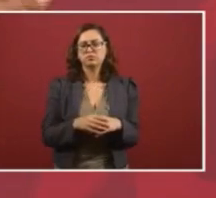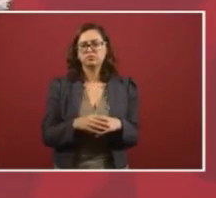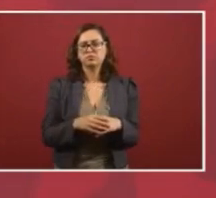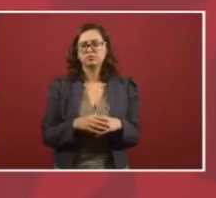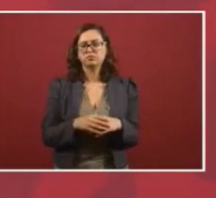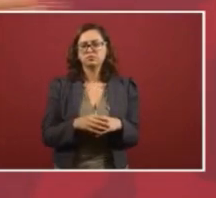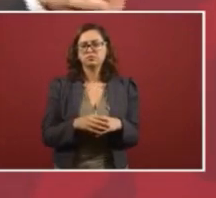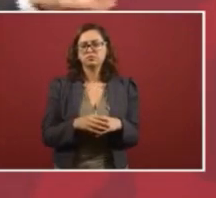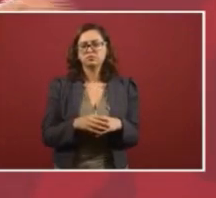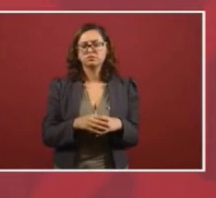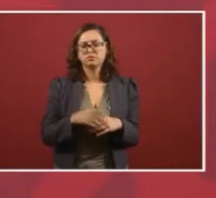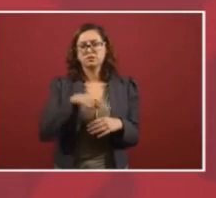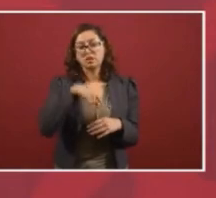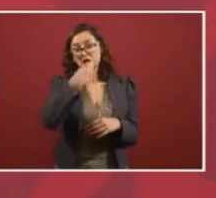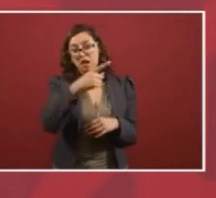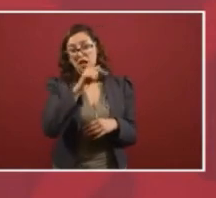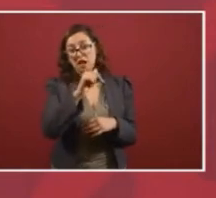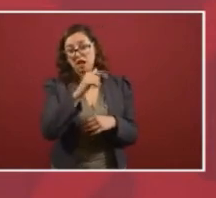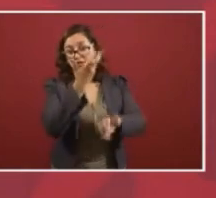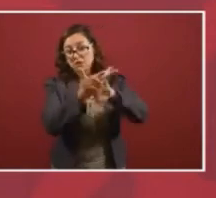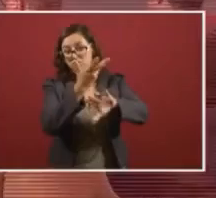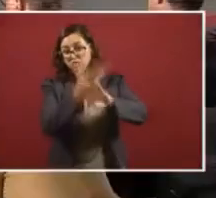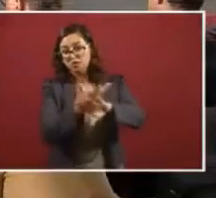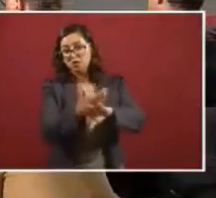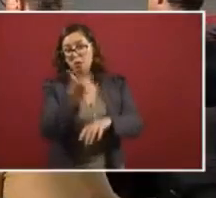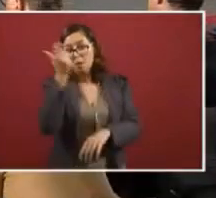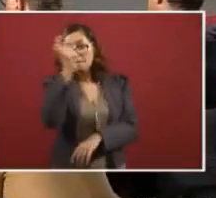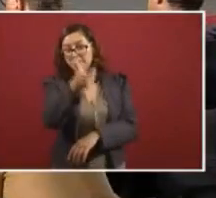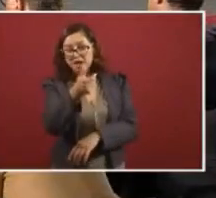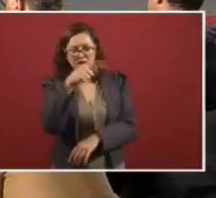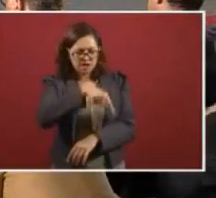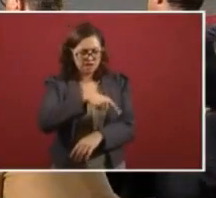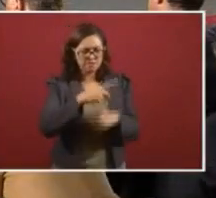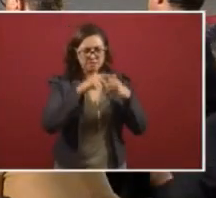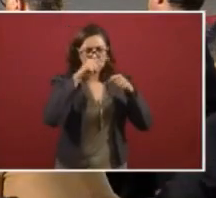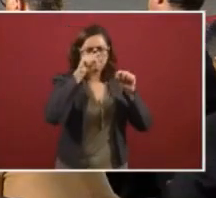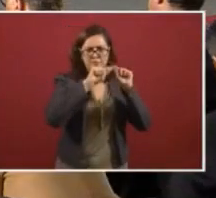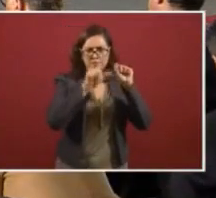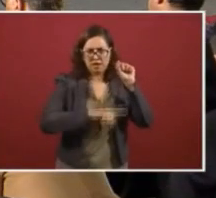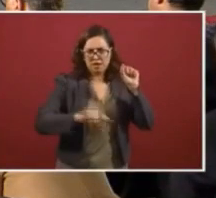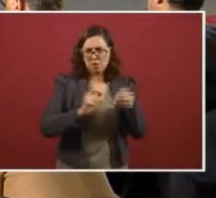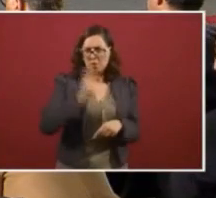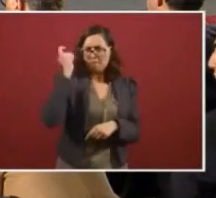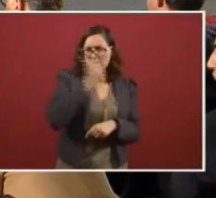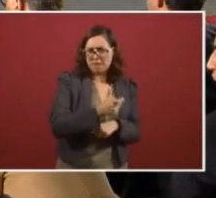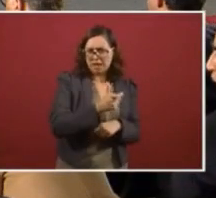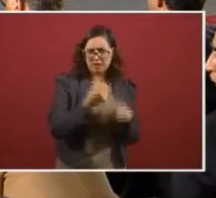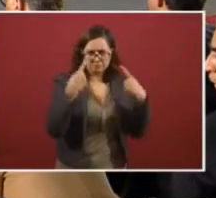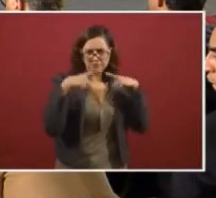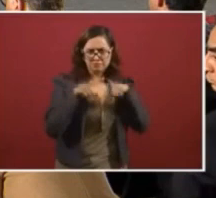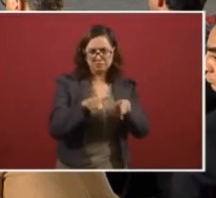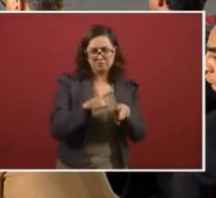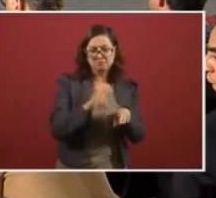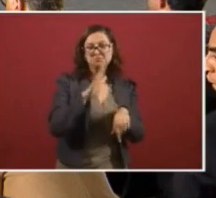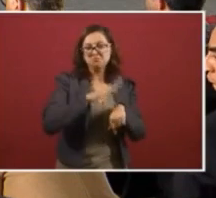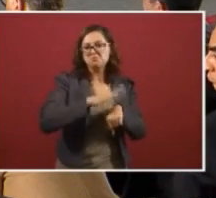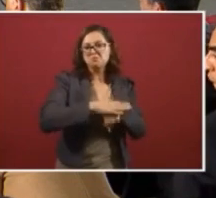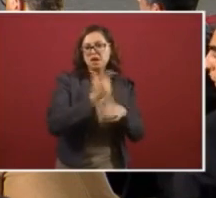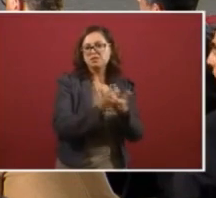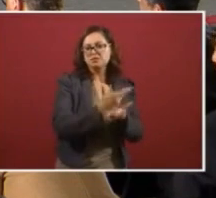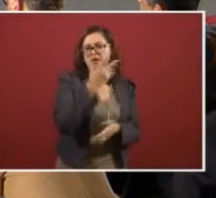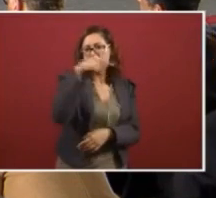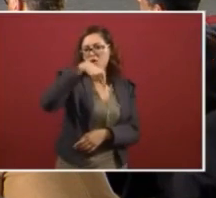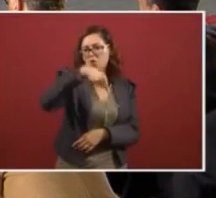transport of transporting it in Mexico. So that which was being